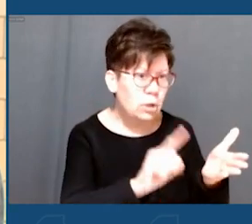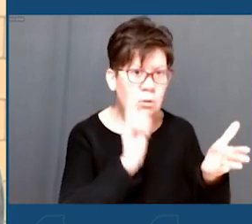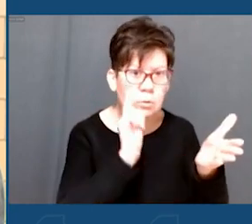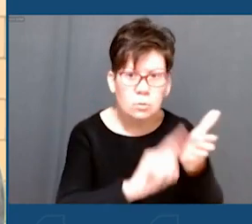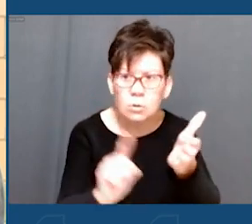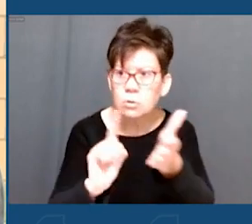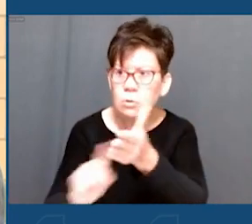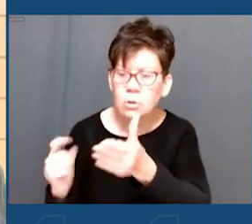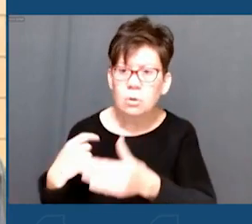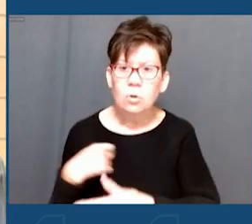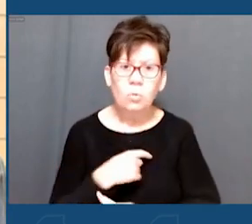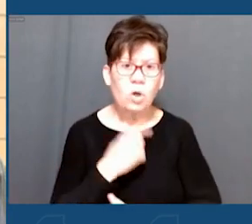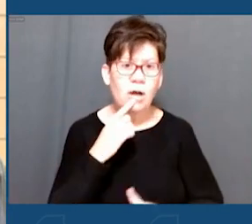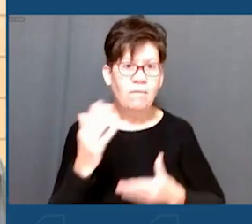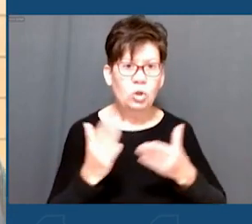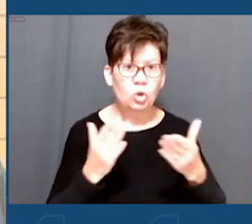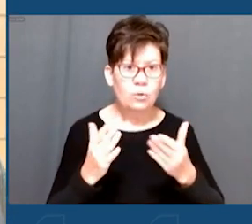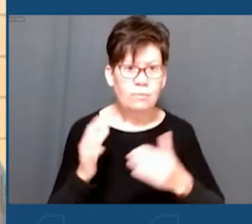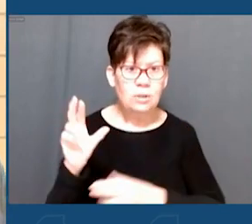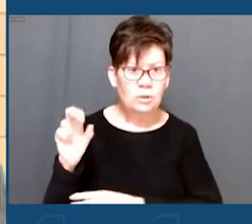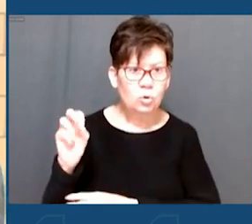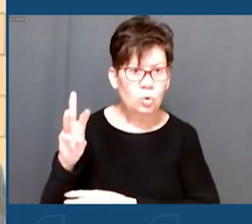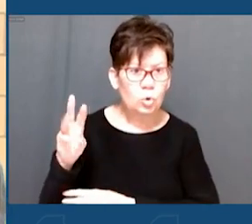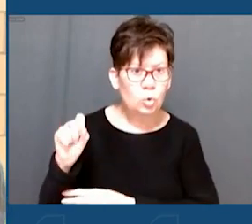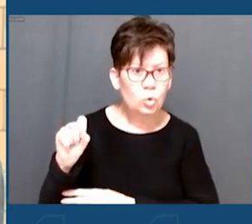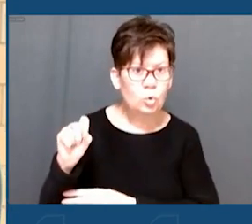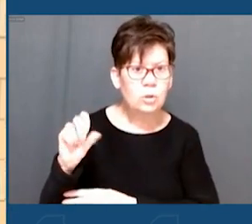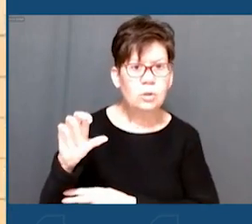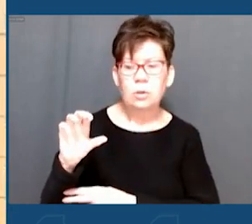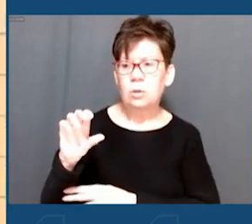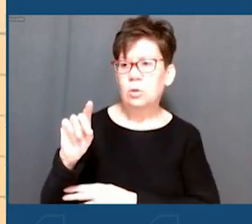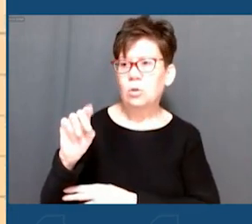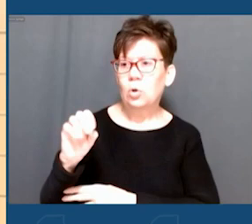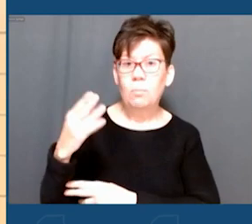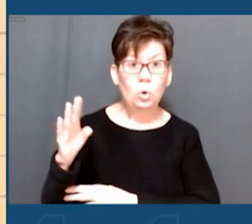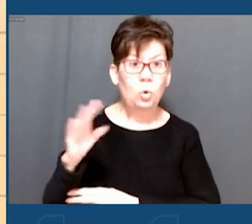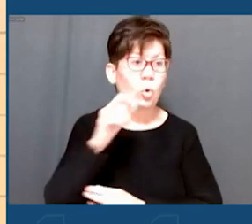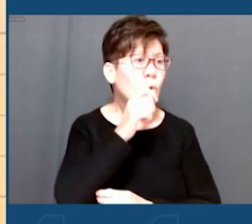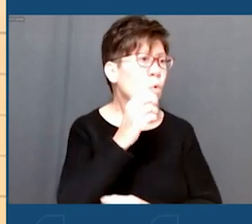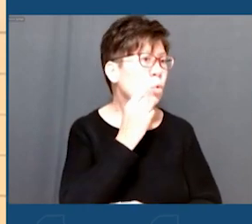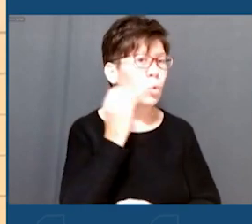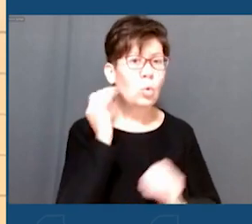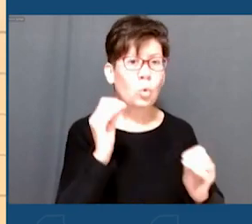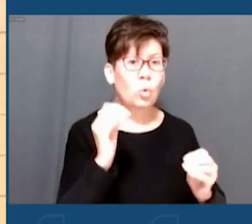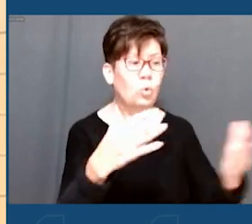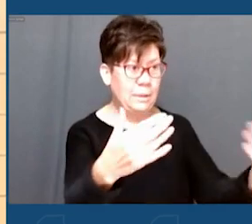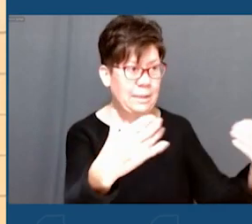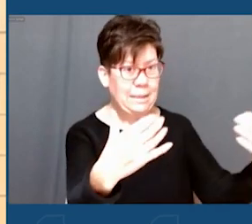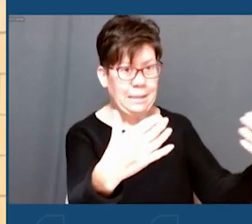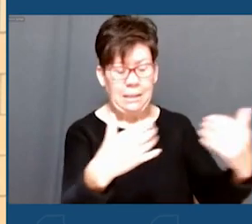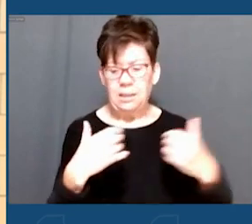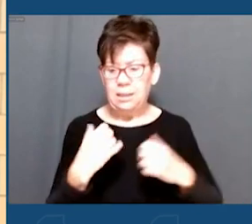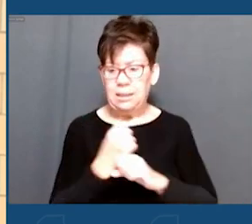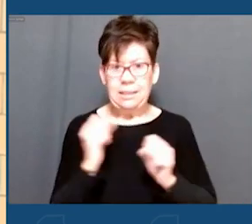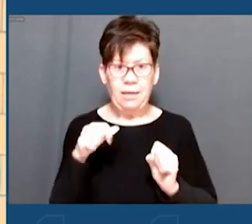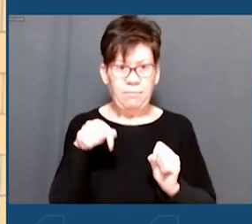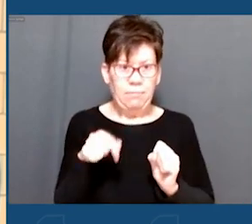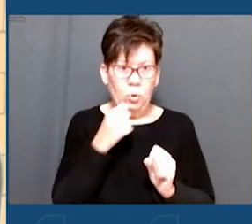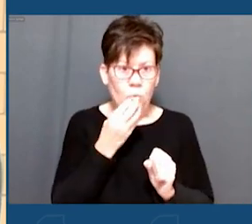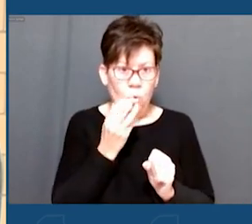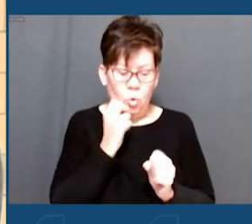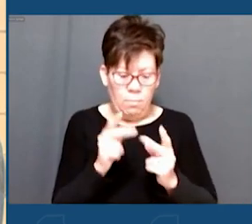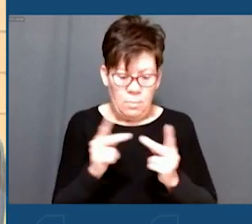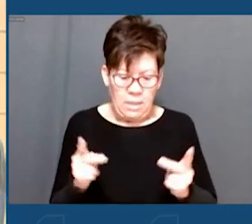as a cold blue, bringing in our homeless individuals into the shelter system, and it's really important that we continue that